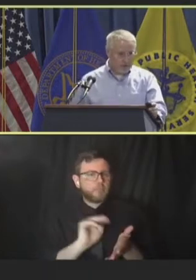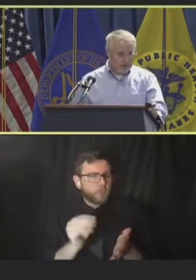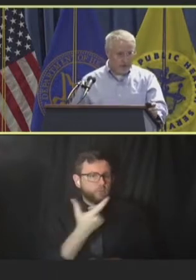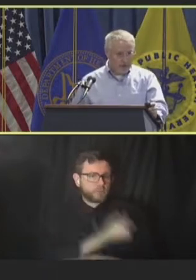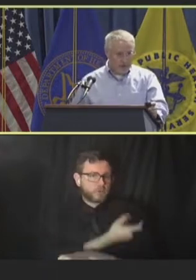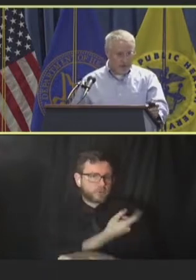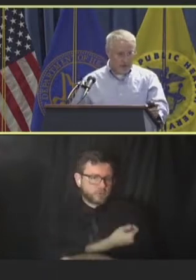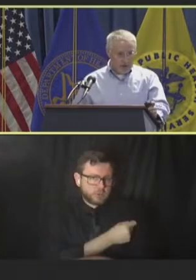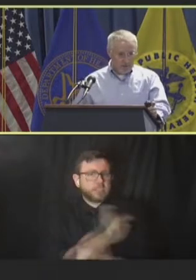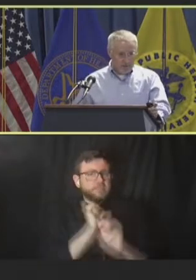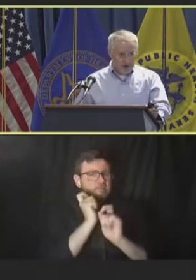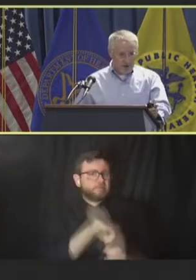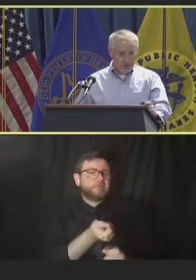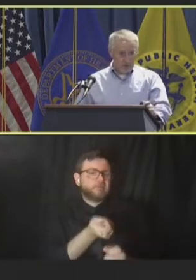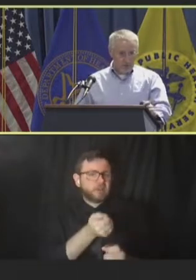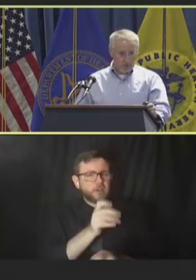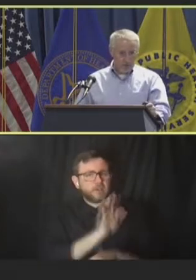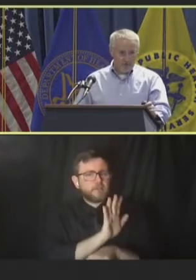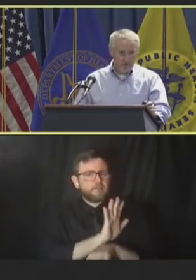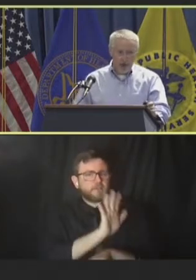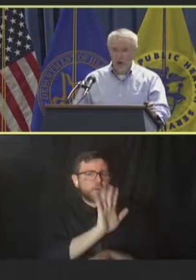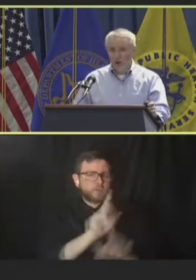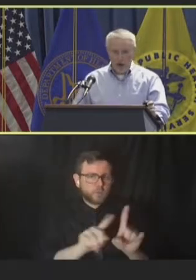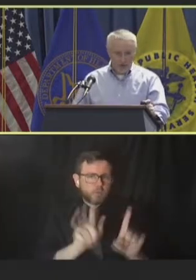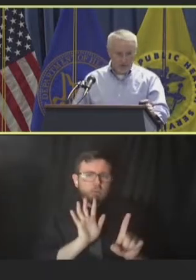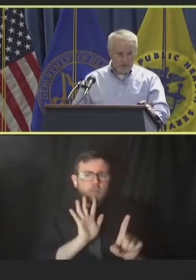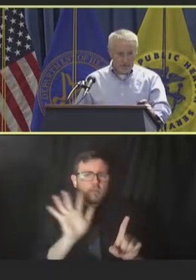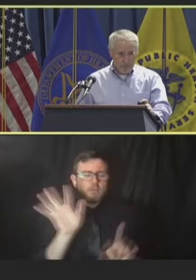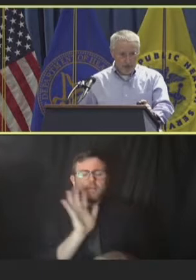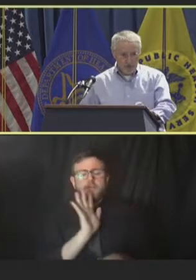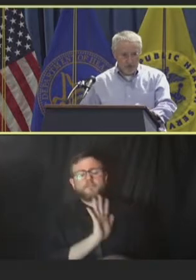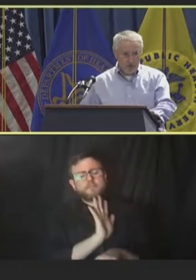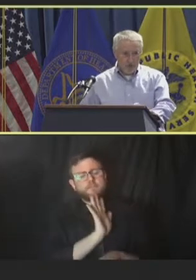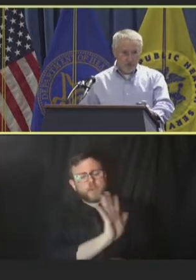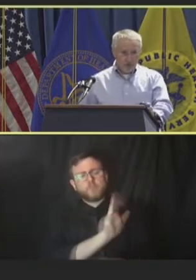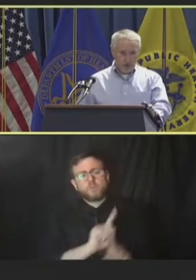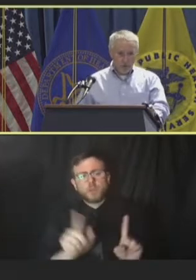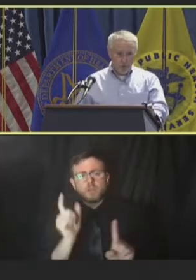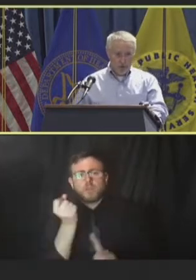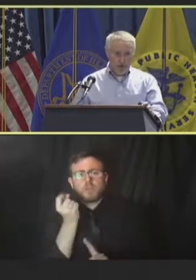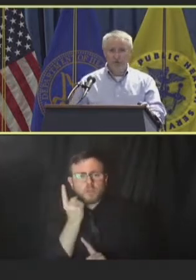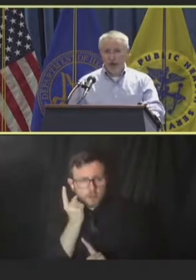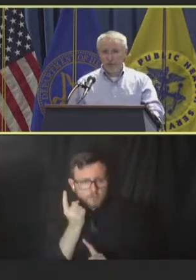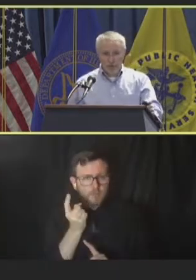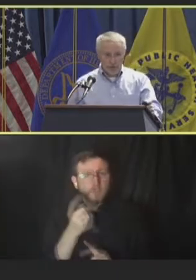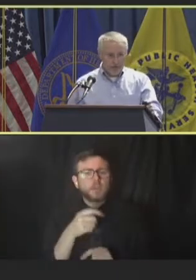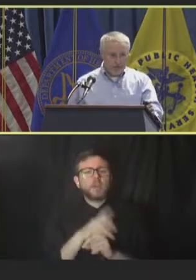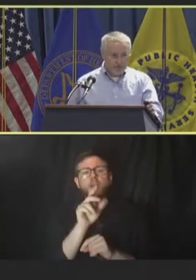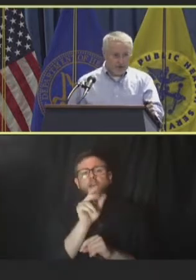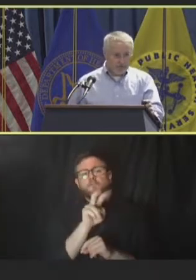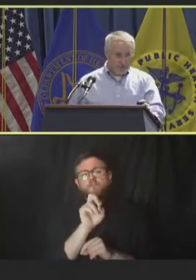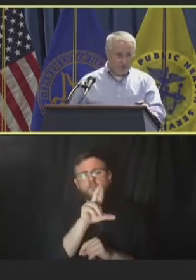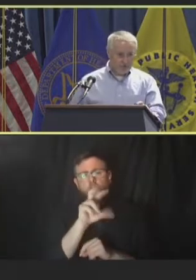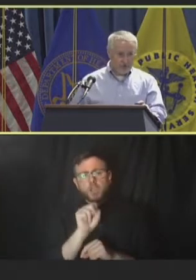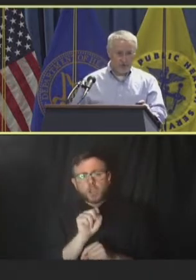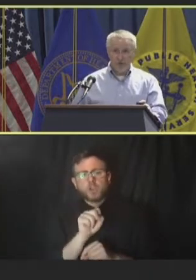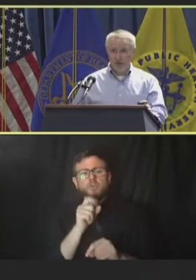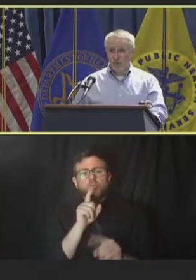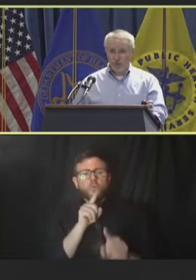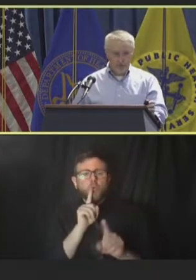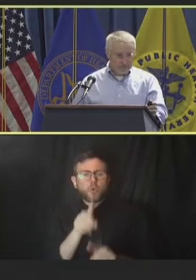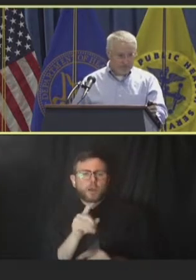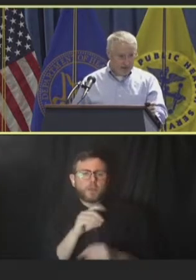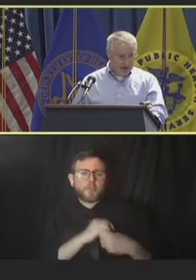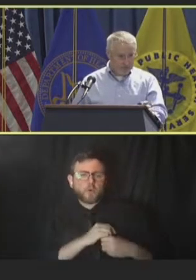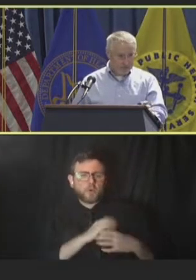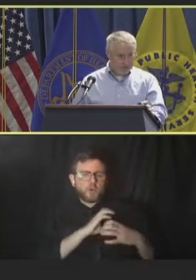11. In VAERS, the reporting rate for myocarditis among males was lower in age 5 to 11 as opposed to those aged 12